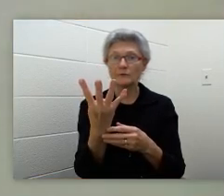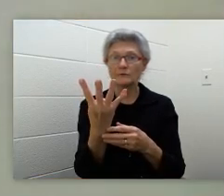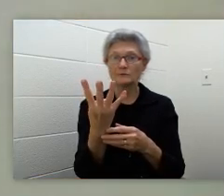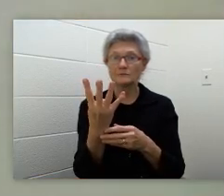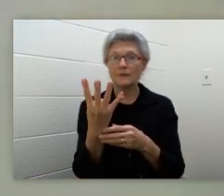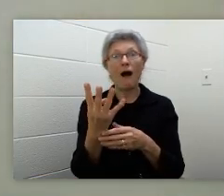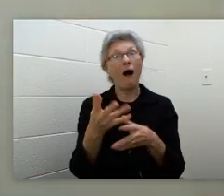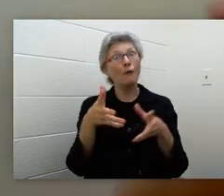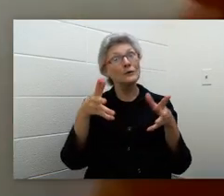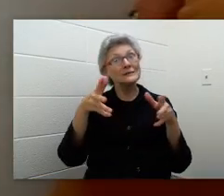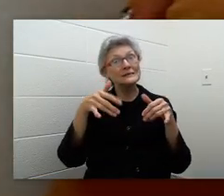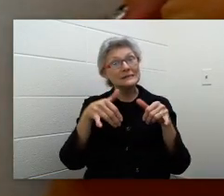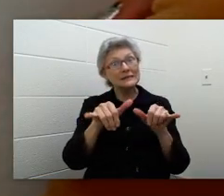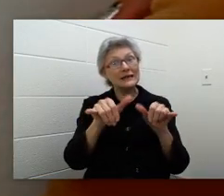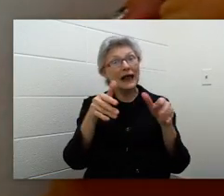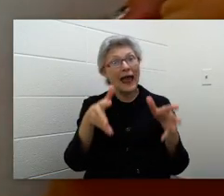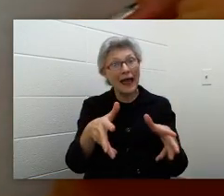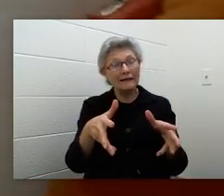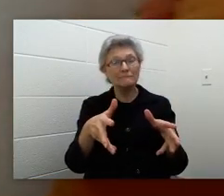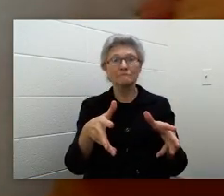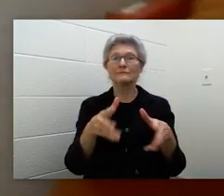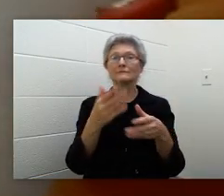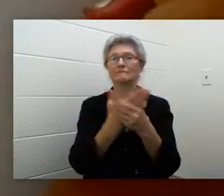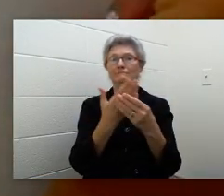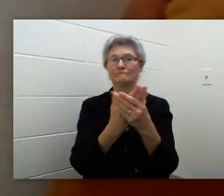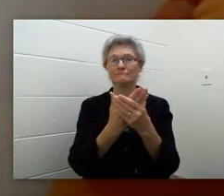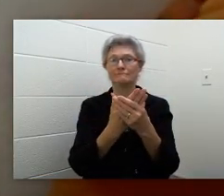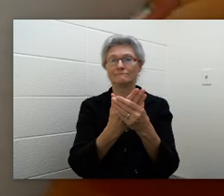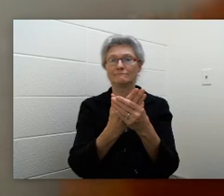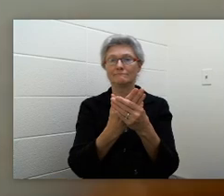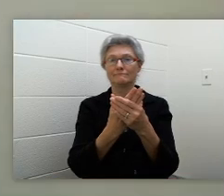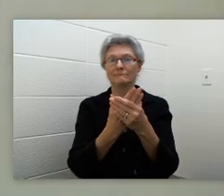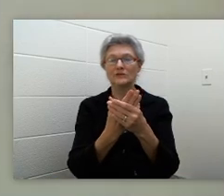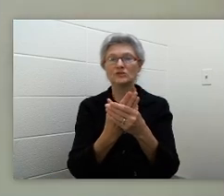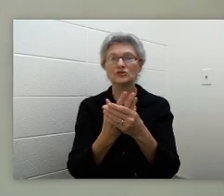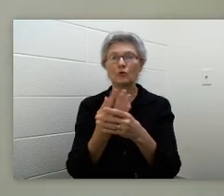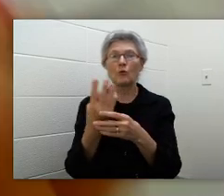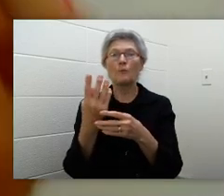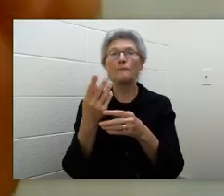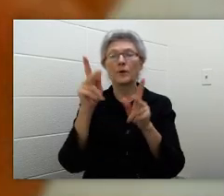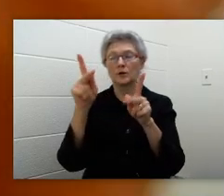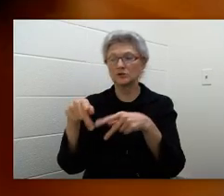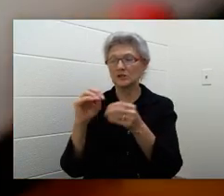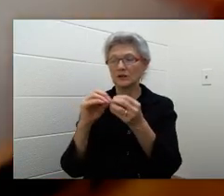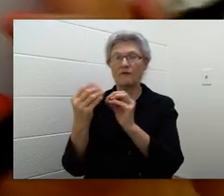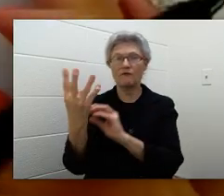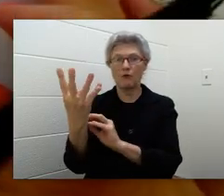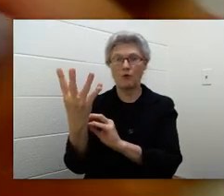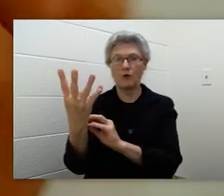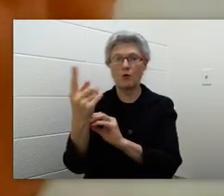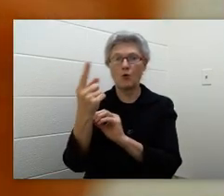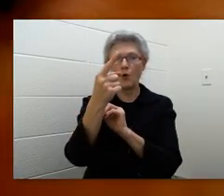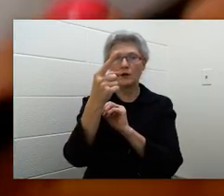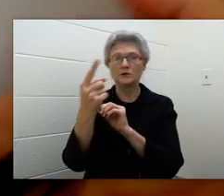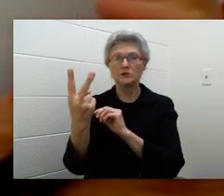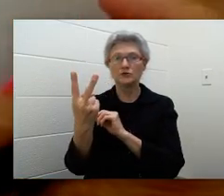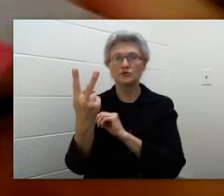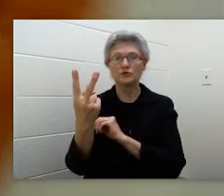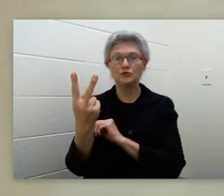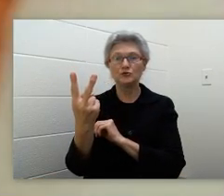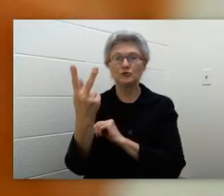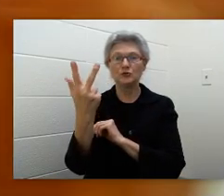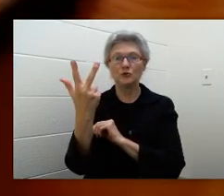1, 2, 3, 4. And it looks like we still have tacos to give away. So here's person number 4.